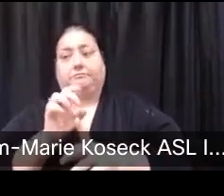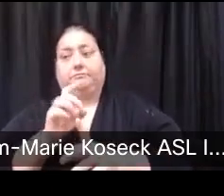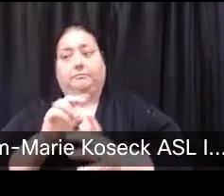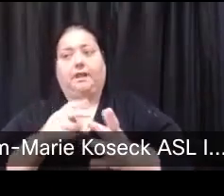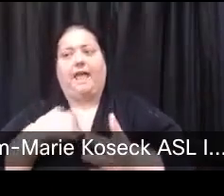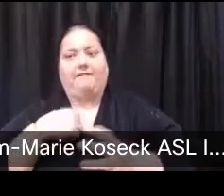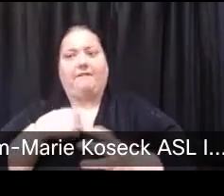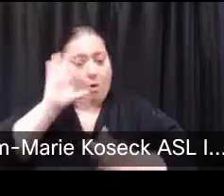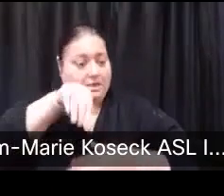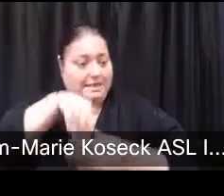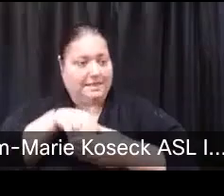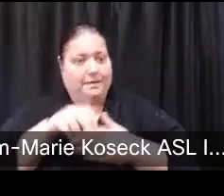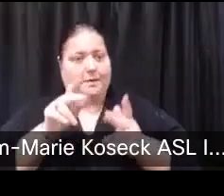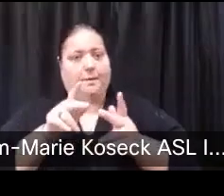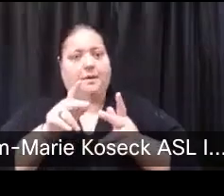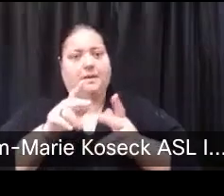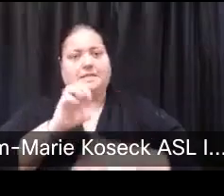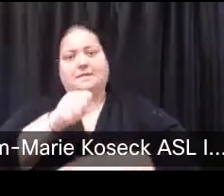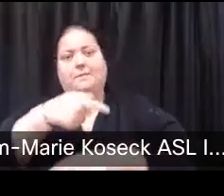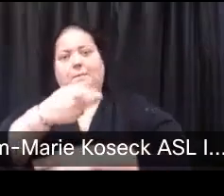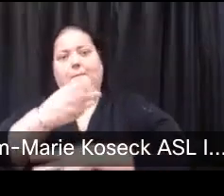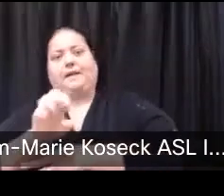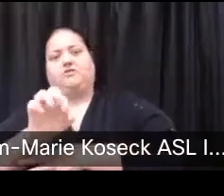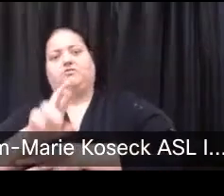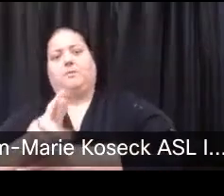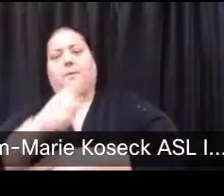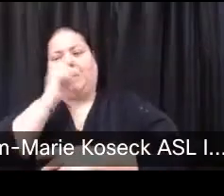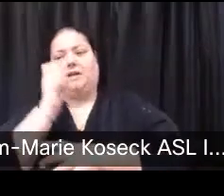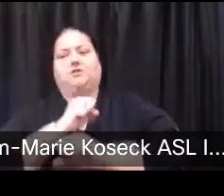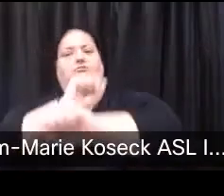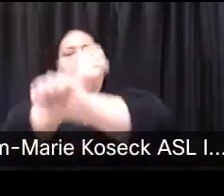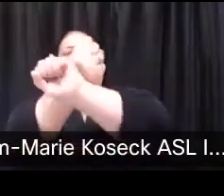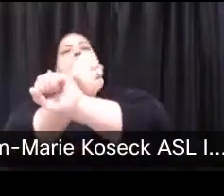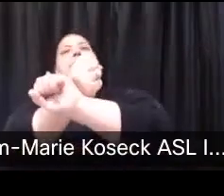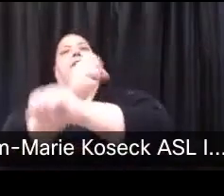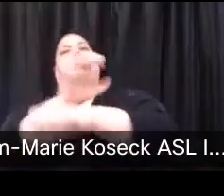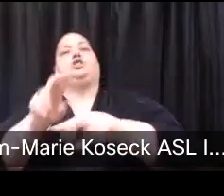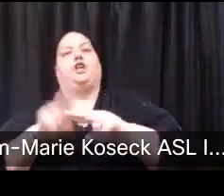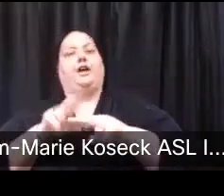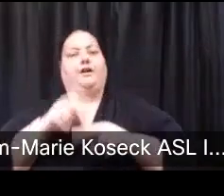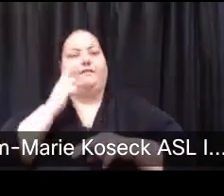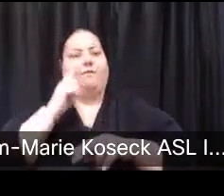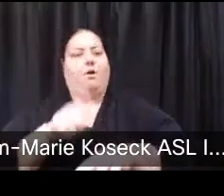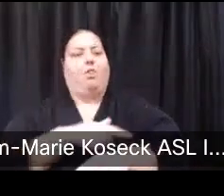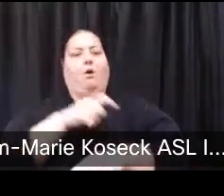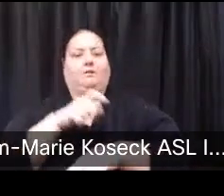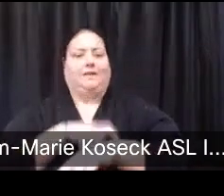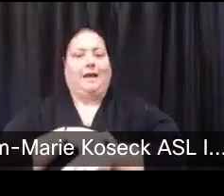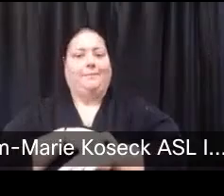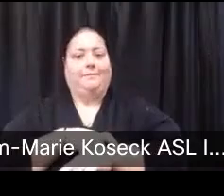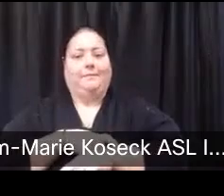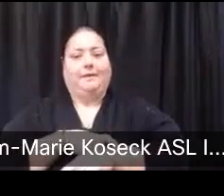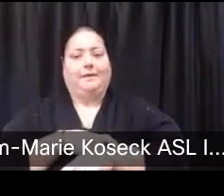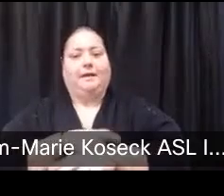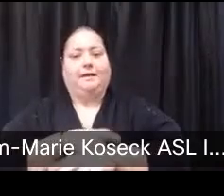spectrum who died from staying unattended in a restraint chair or some restraints for a long period of time, and they